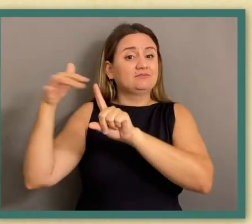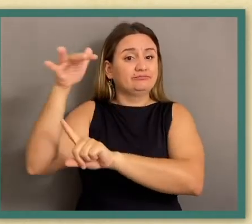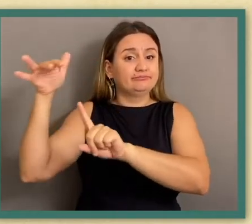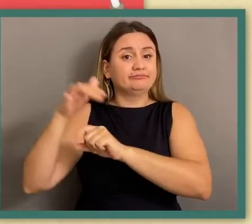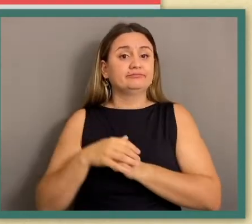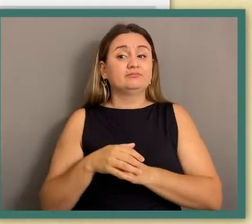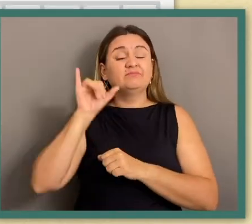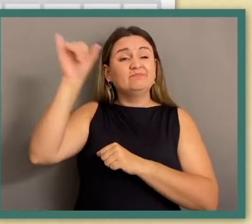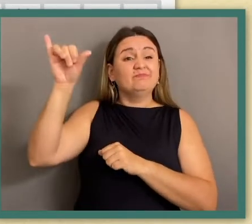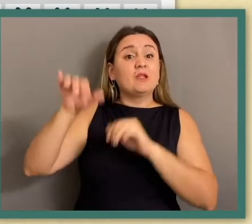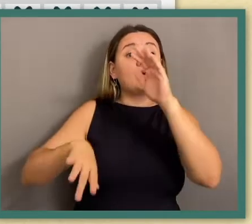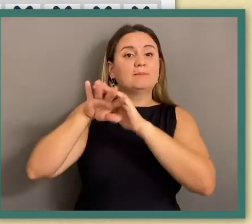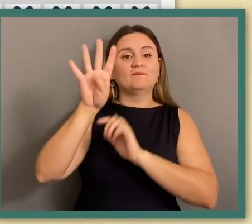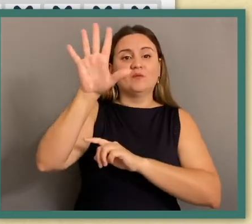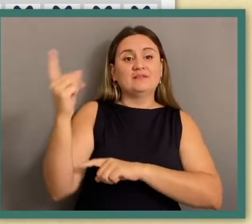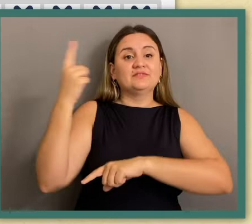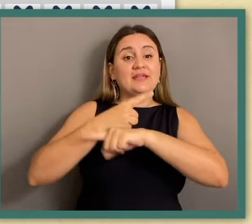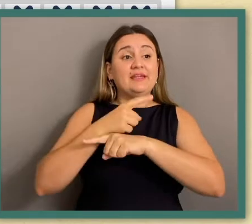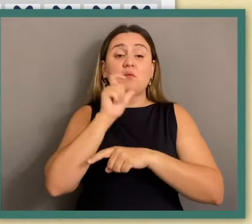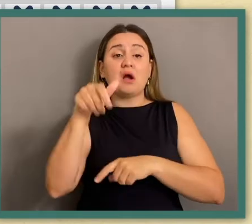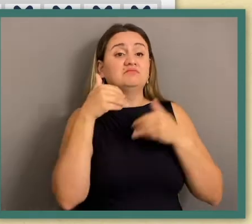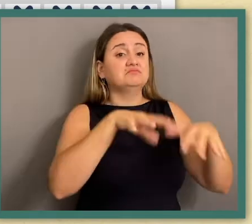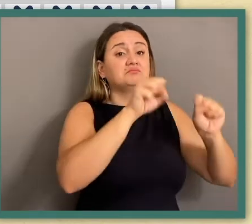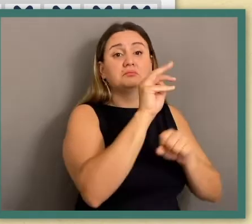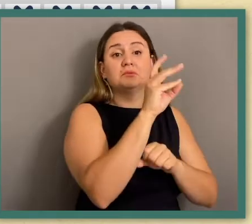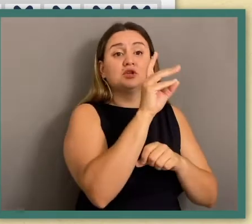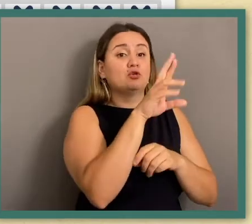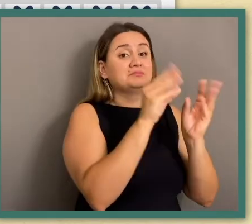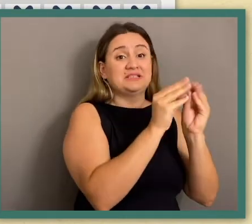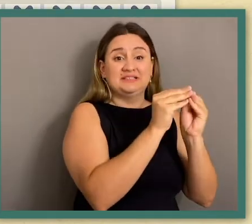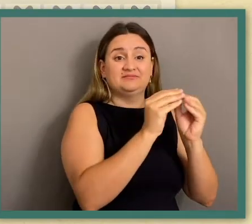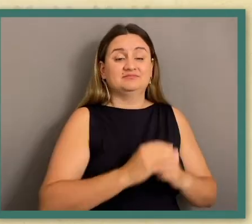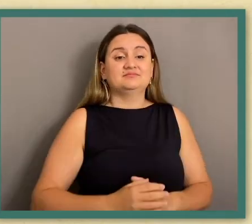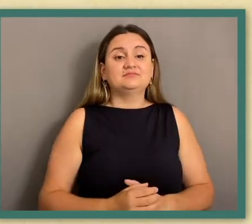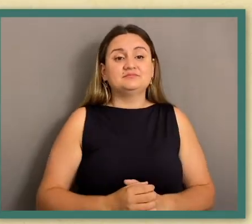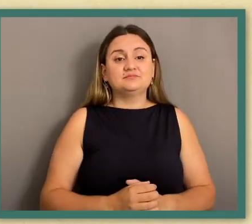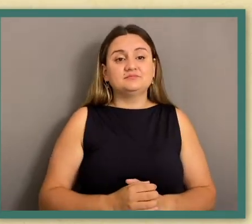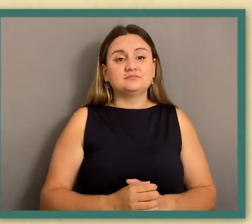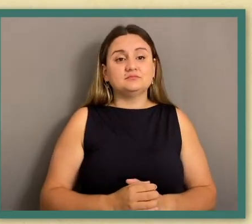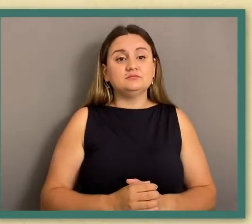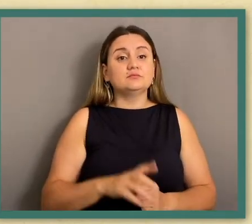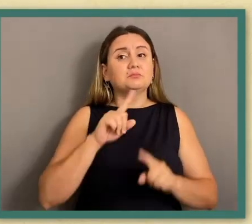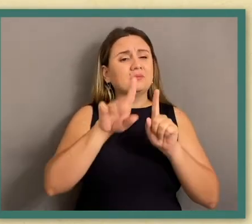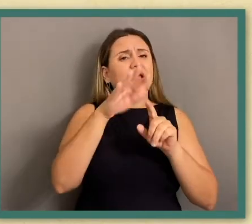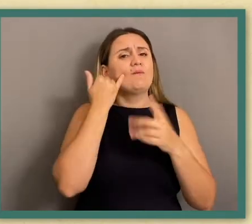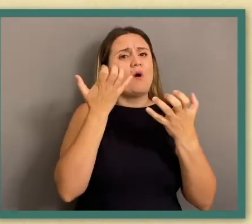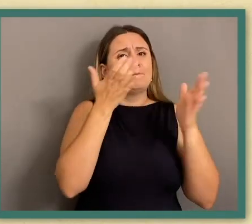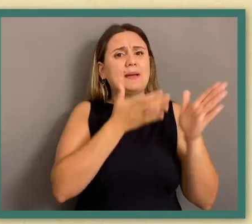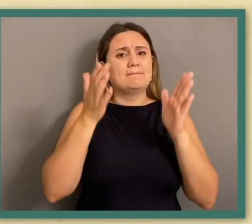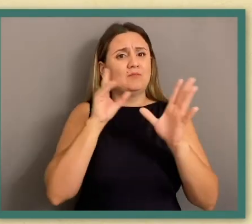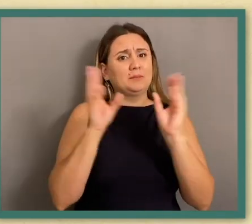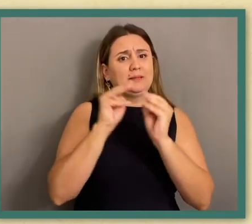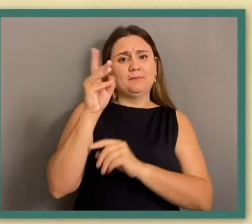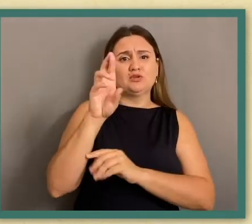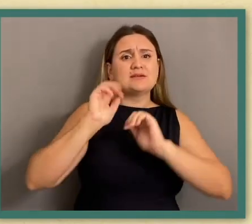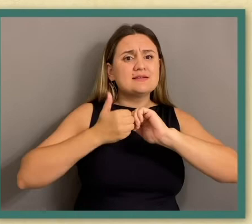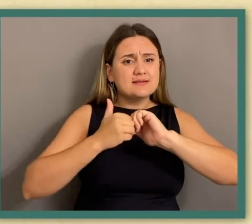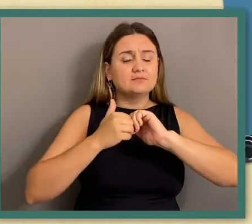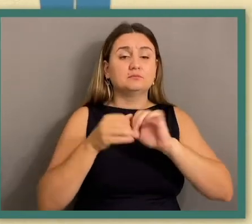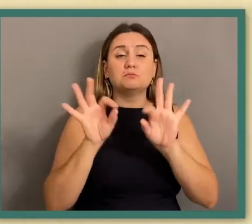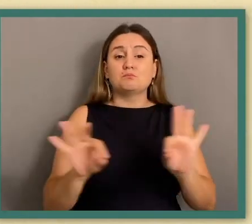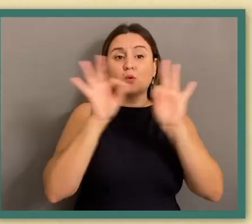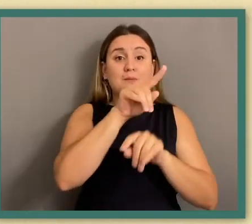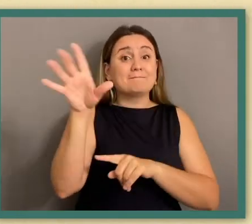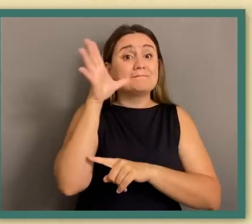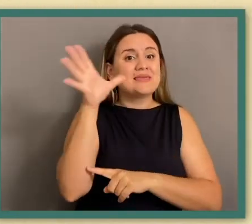setting for up to 45 school days without having an MDR. How to prepare for an MDR. It is important